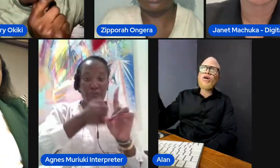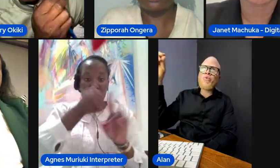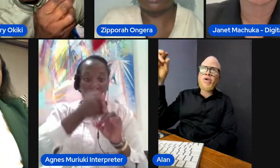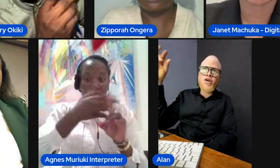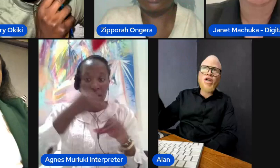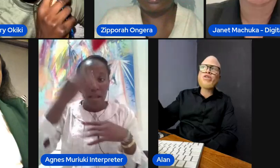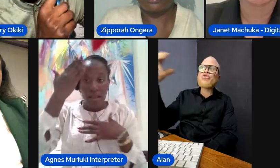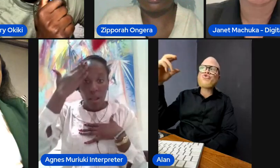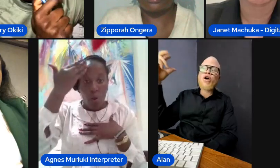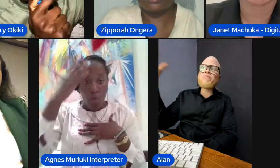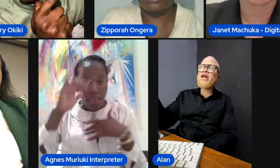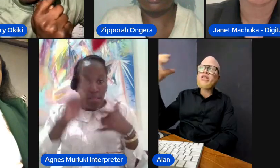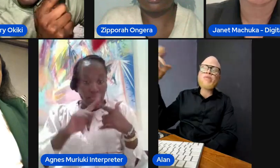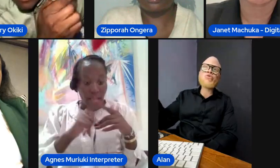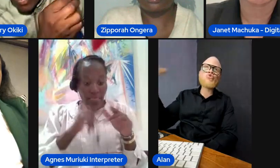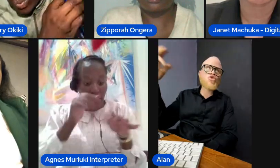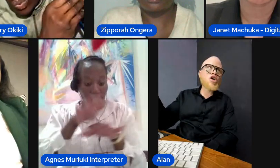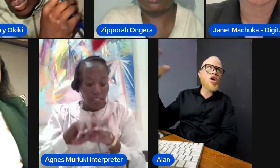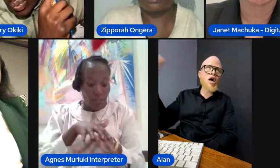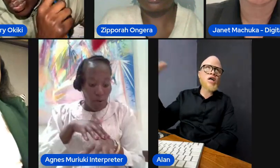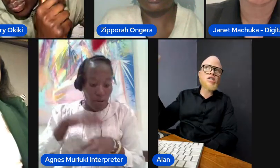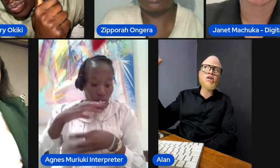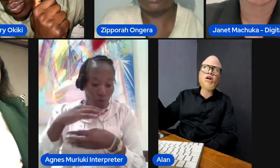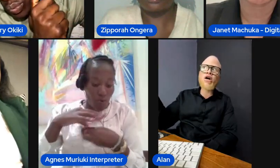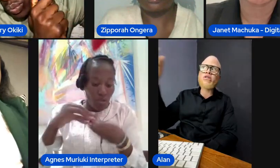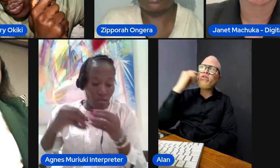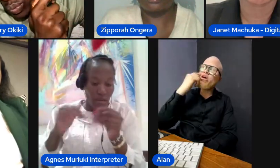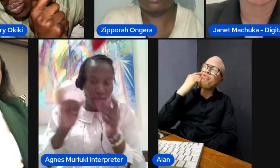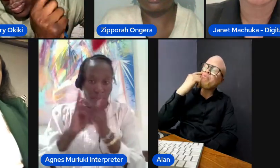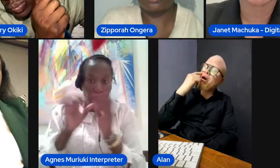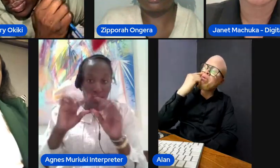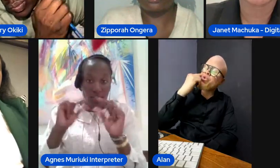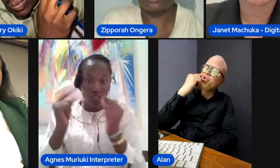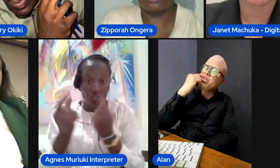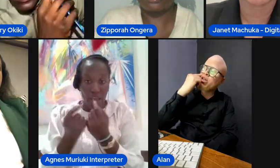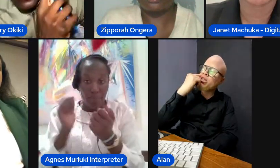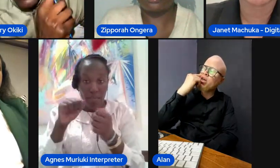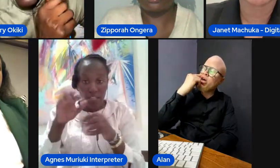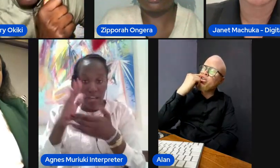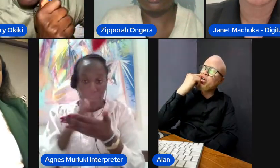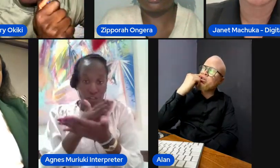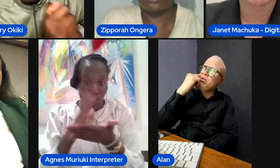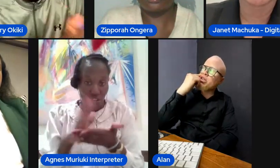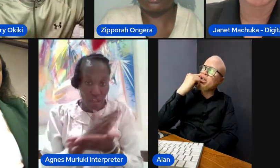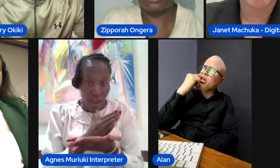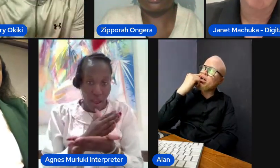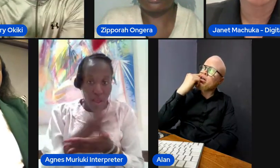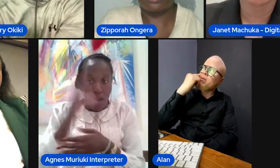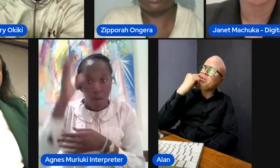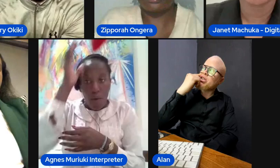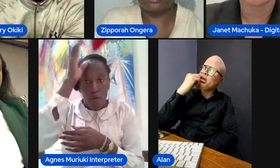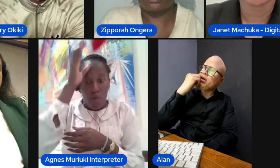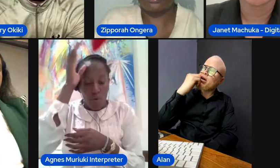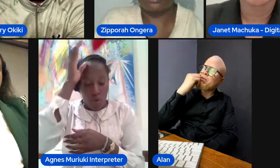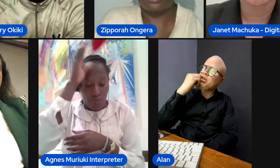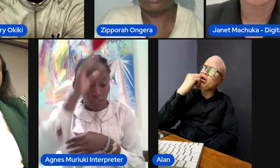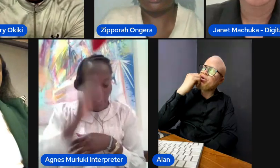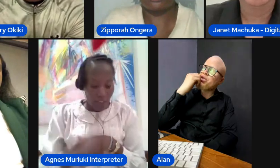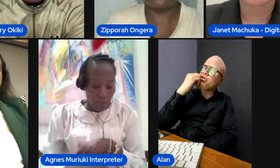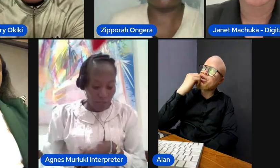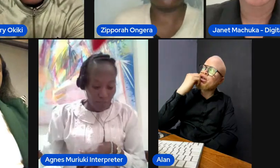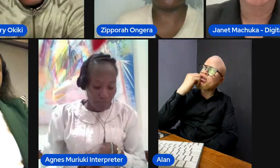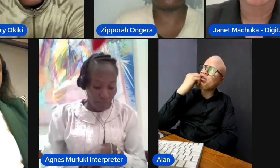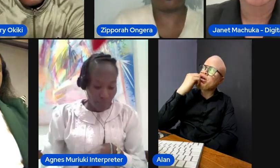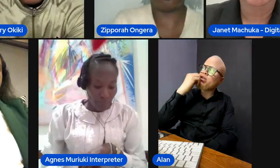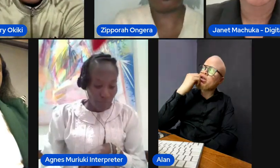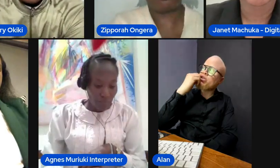slowly, we create this tribe that is able to share and repurpose content that a particular